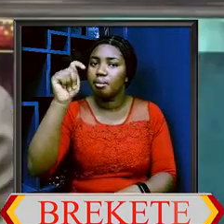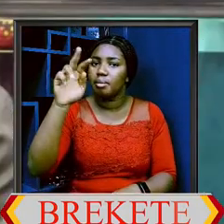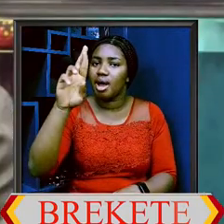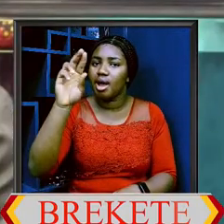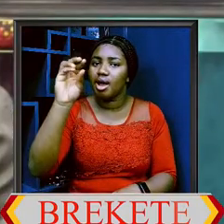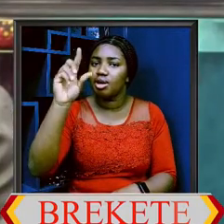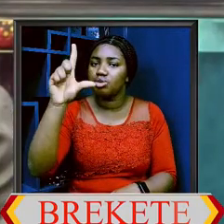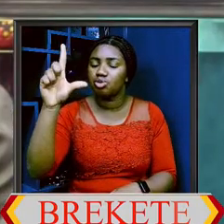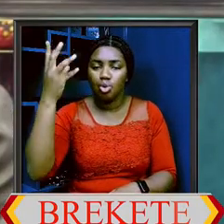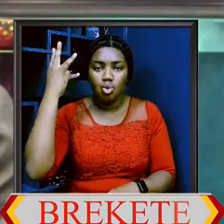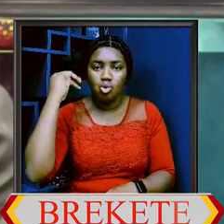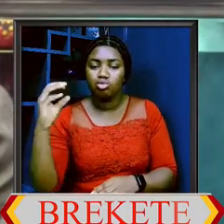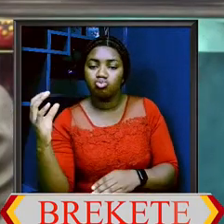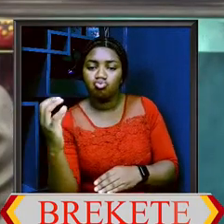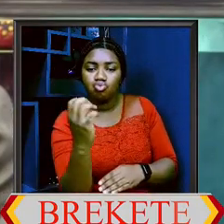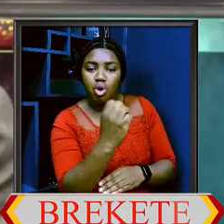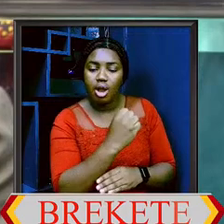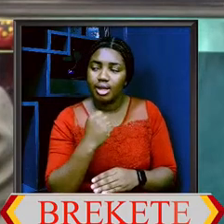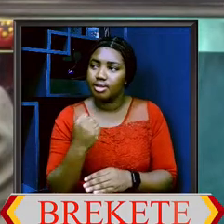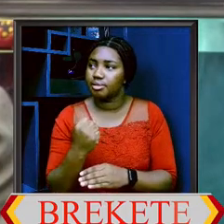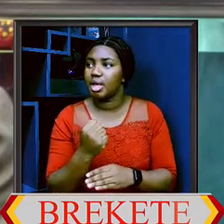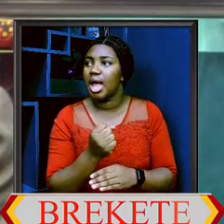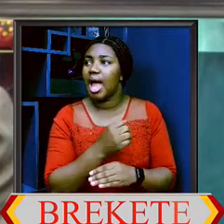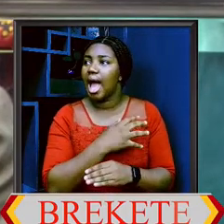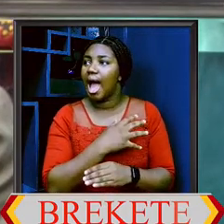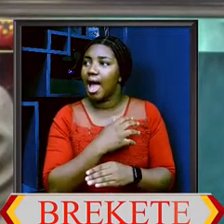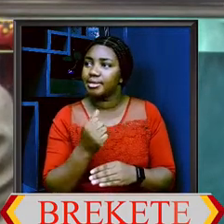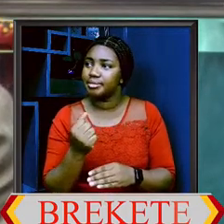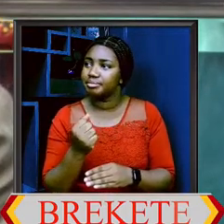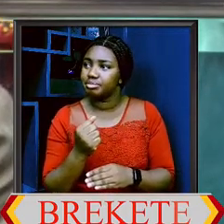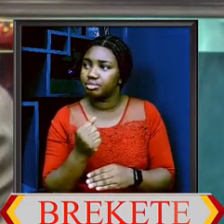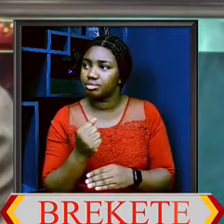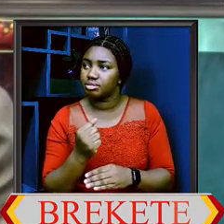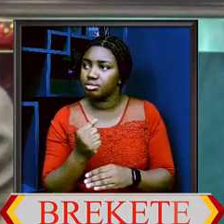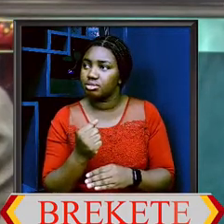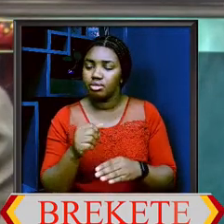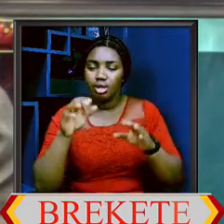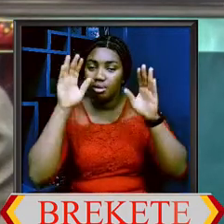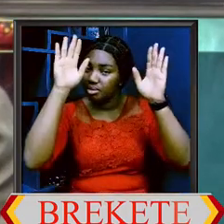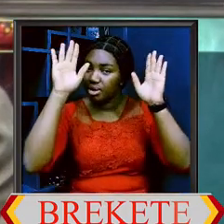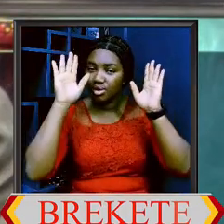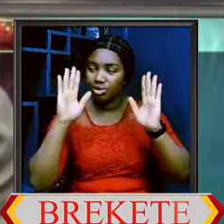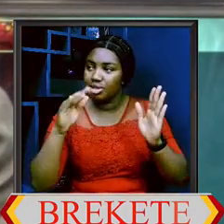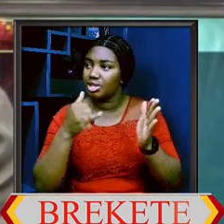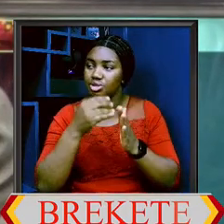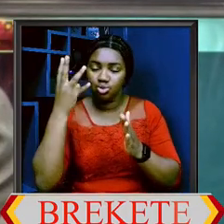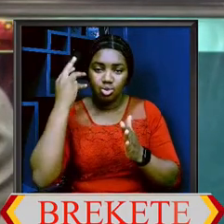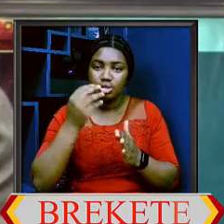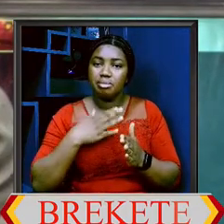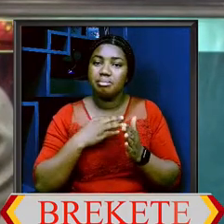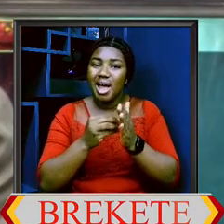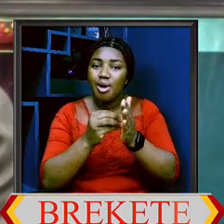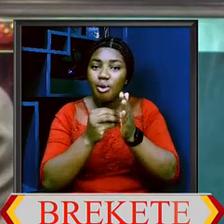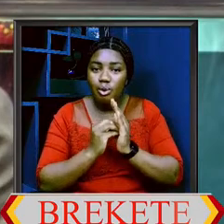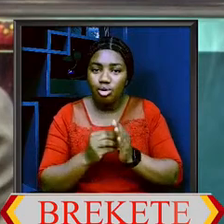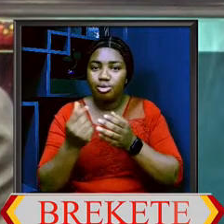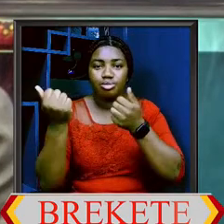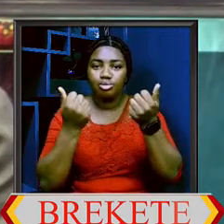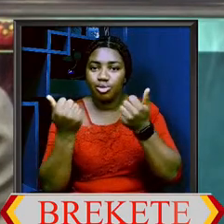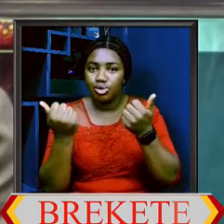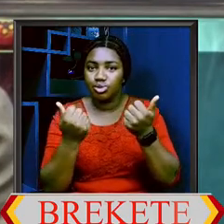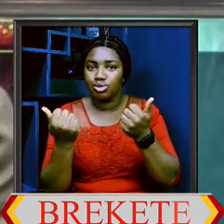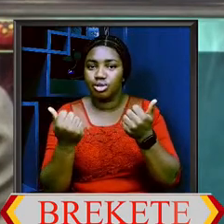we collected and um miraculously it was my own